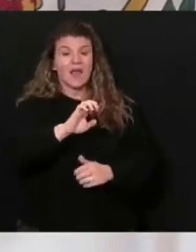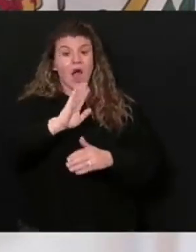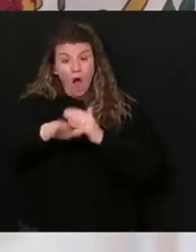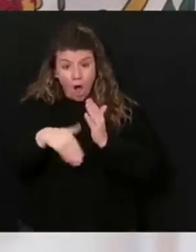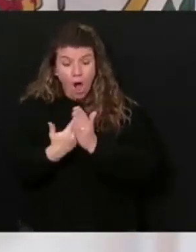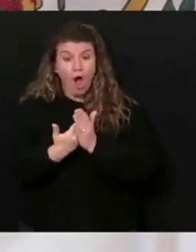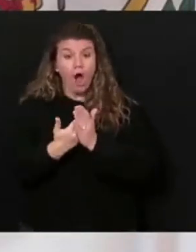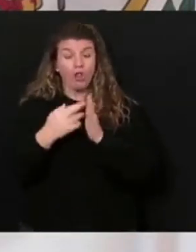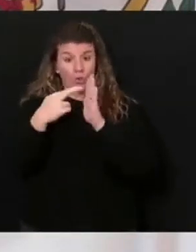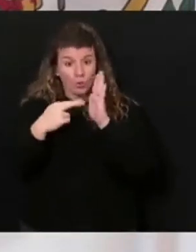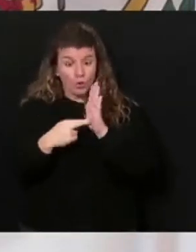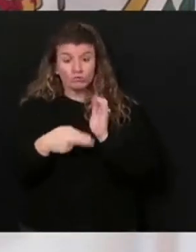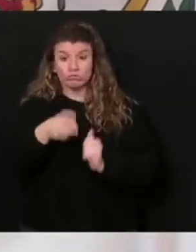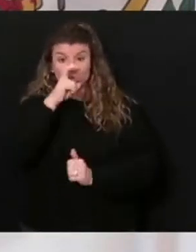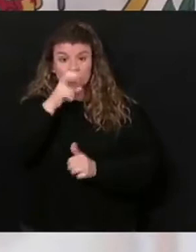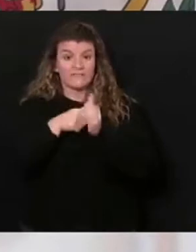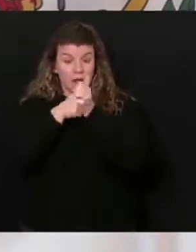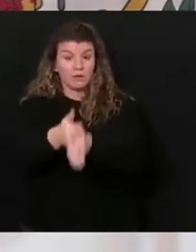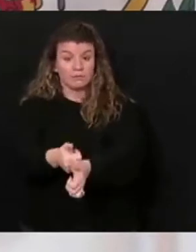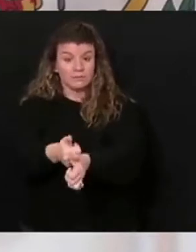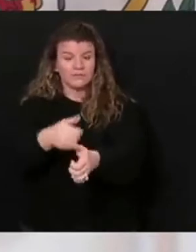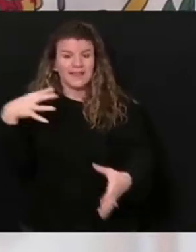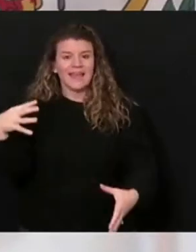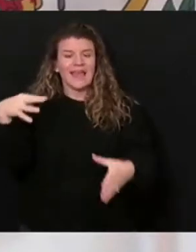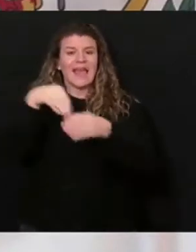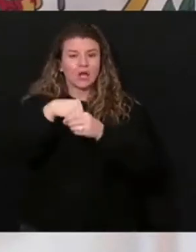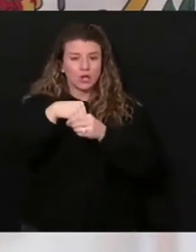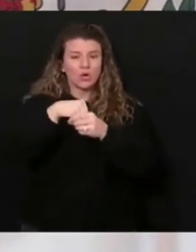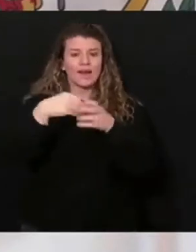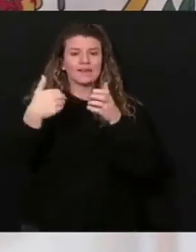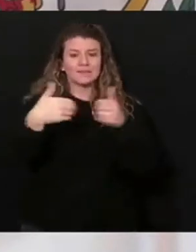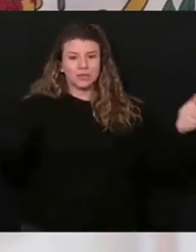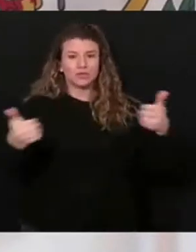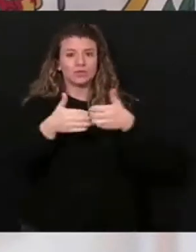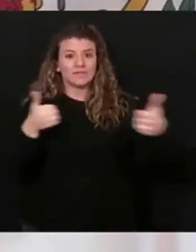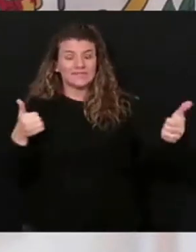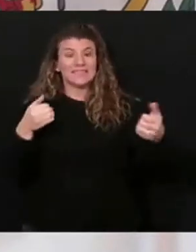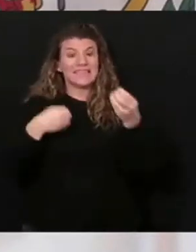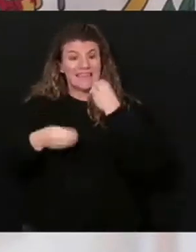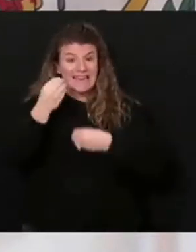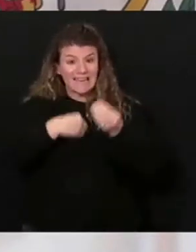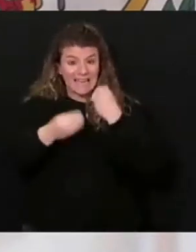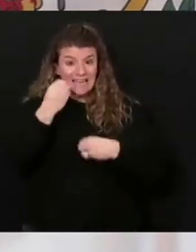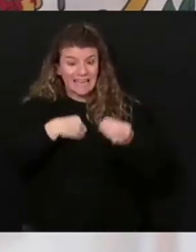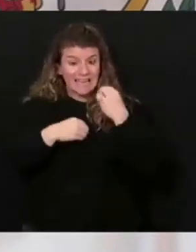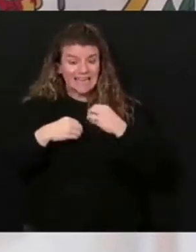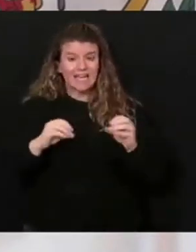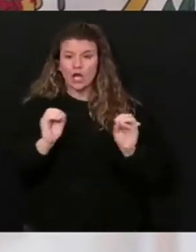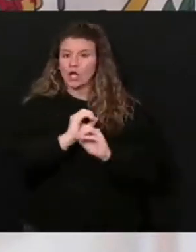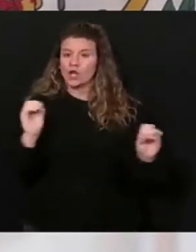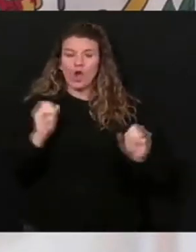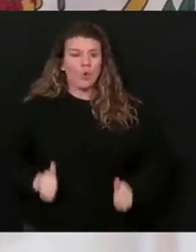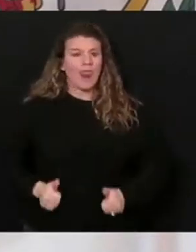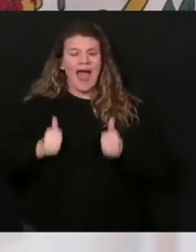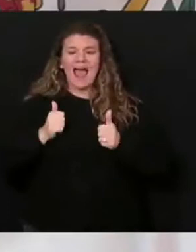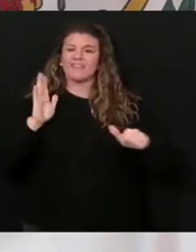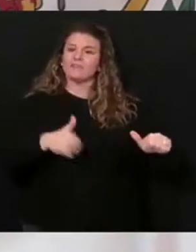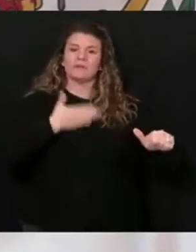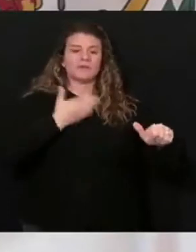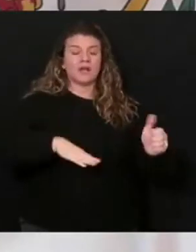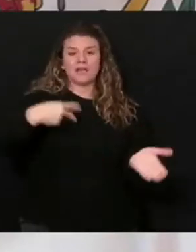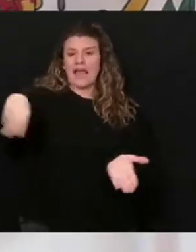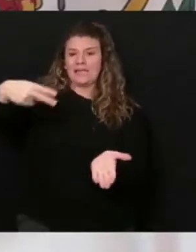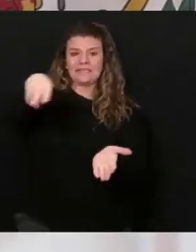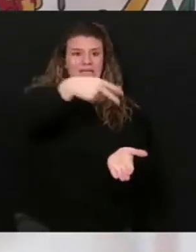guidelines were strictly complied with, including social distance dining, no live entertainment or dance